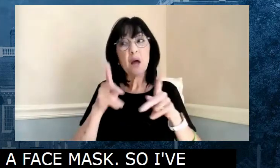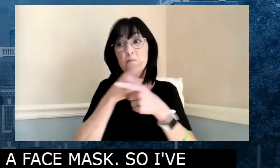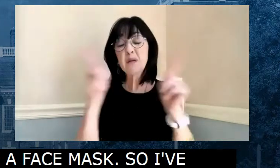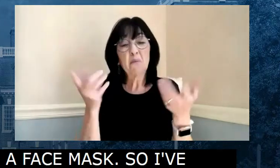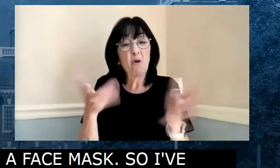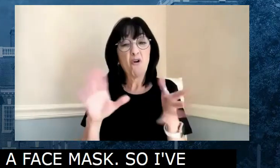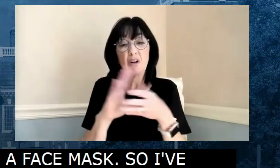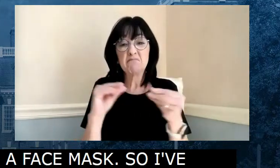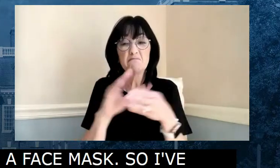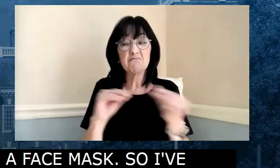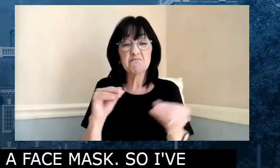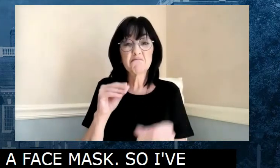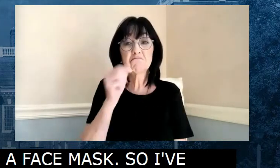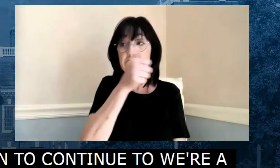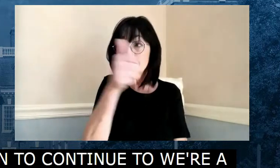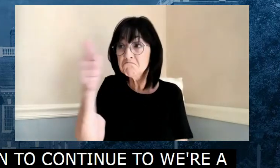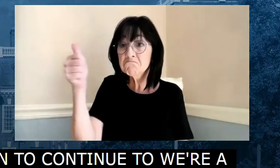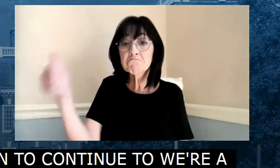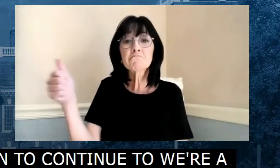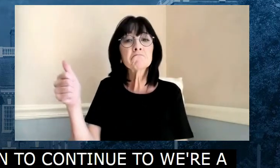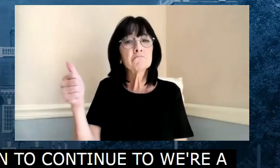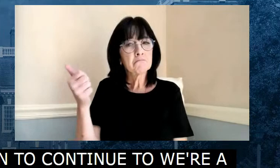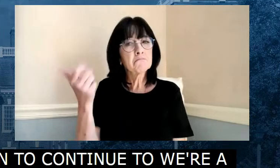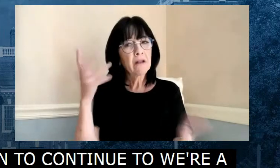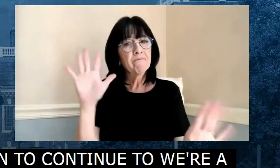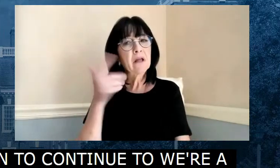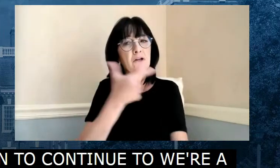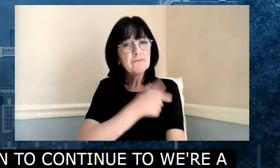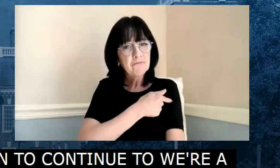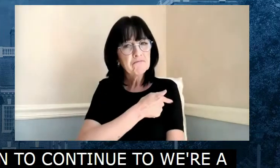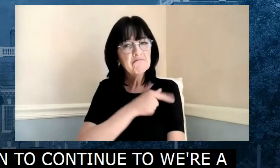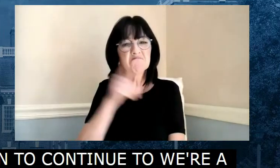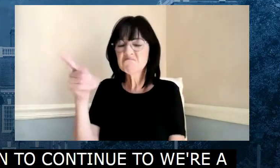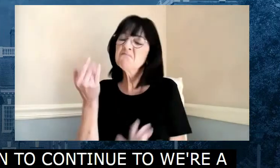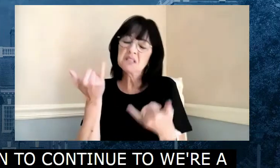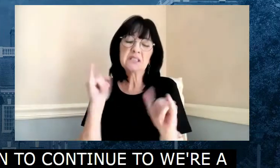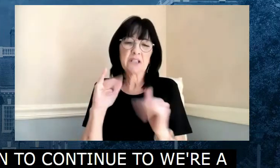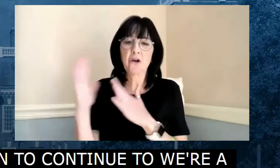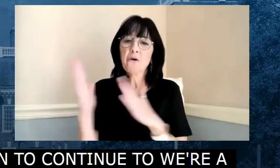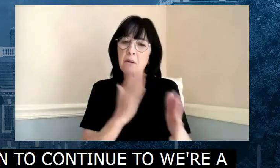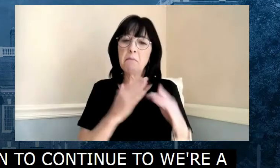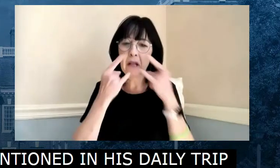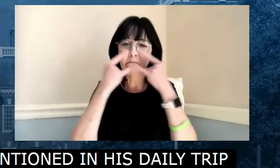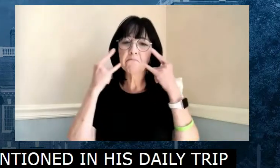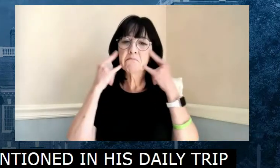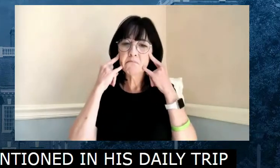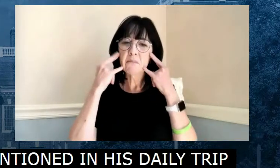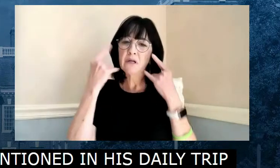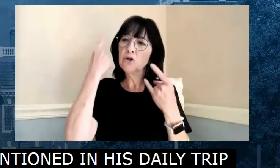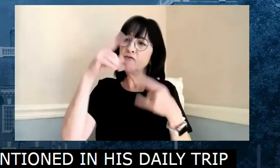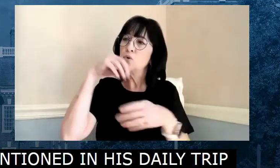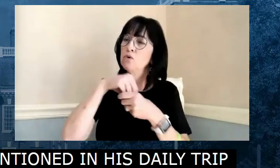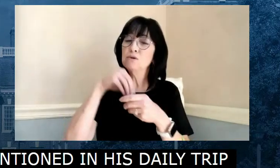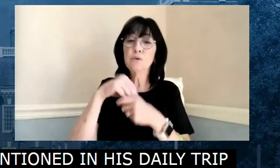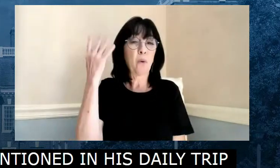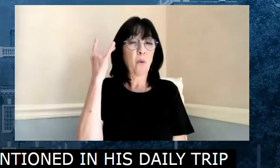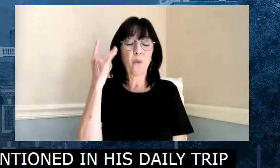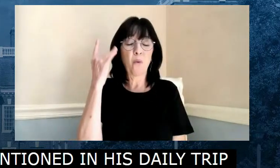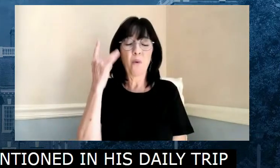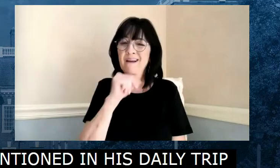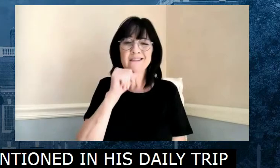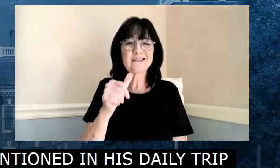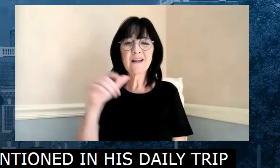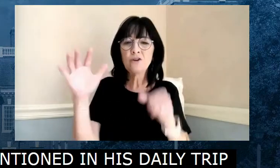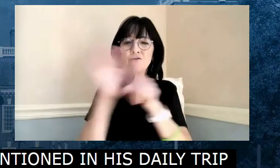governor just mentioned in his daily trip into the Wawa. Some people don't really trust that others around